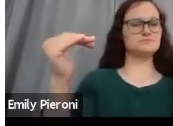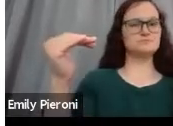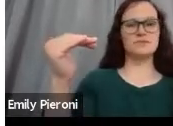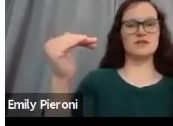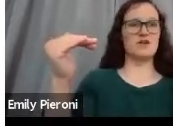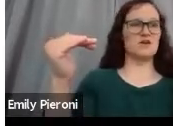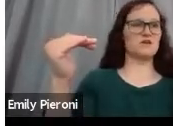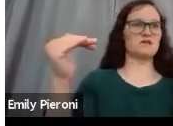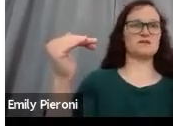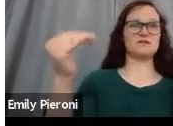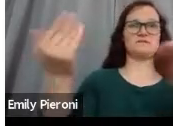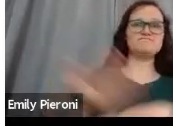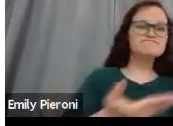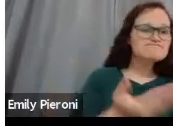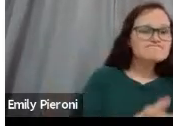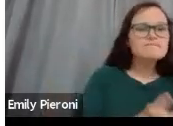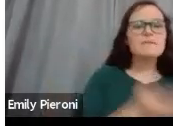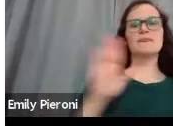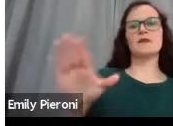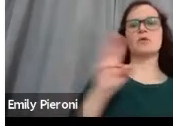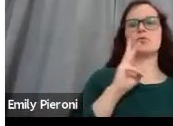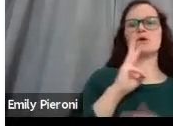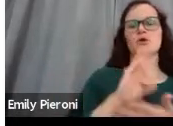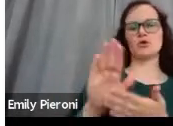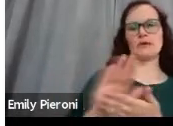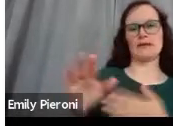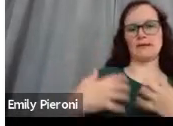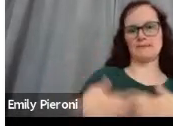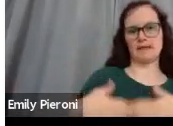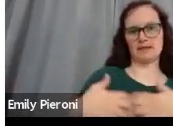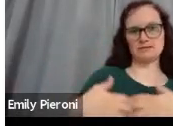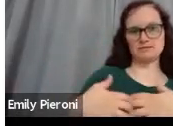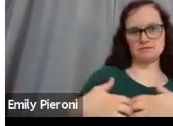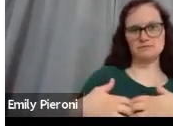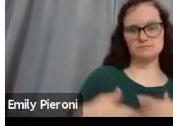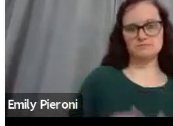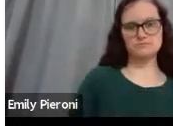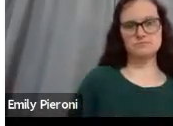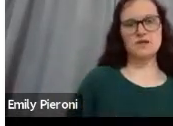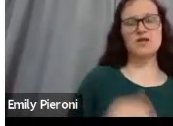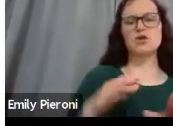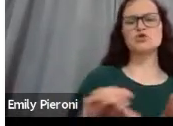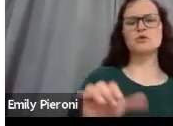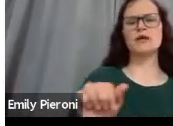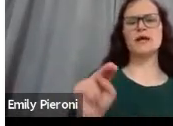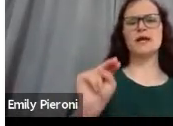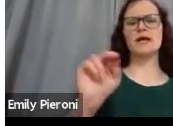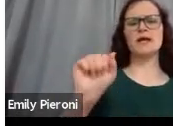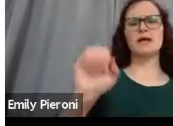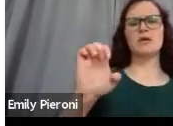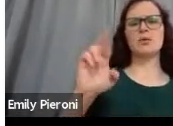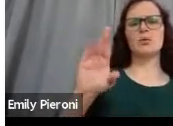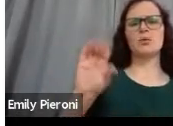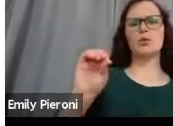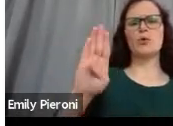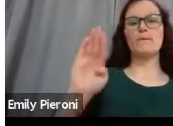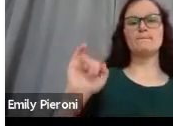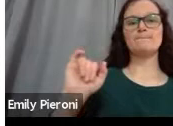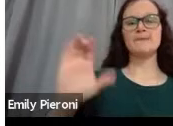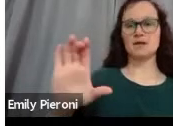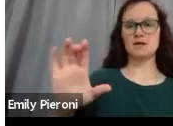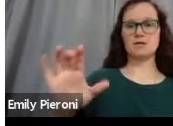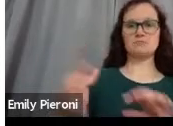they're essentially creating anaerobic digestion tanks where the methane gas can be